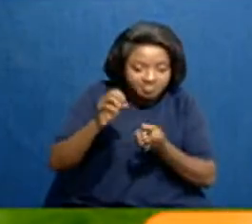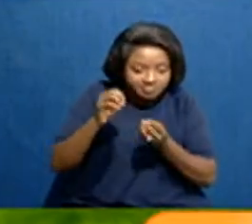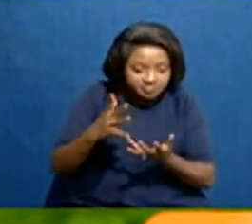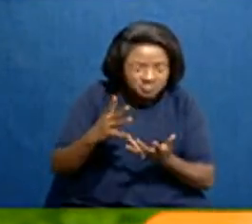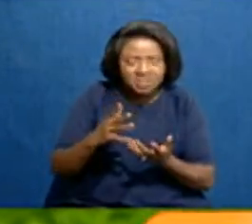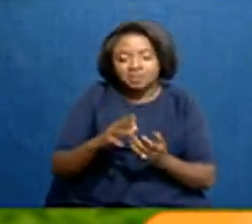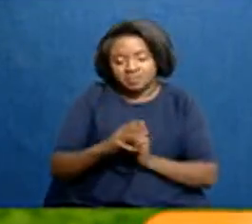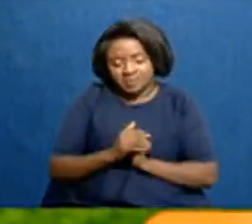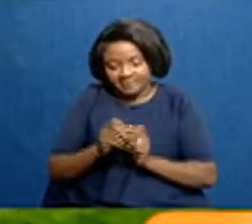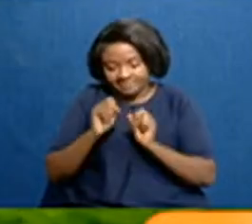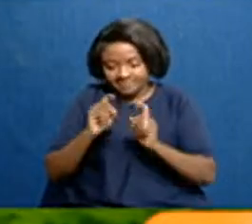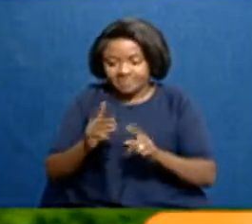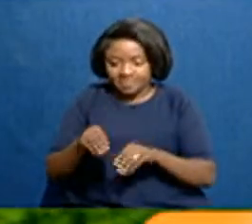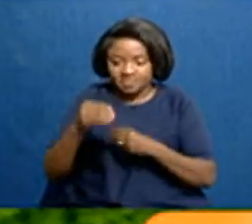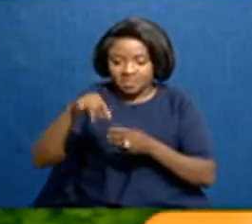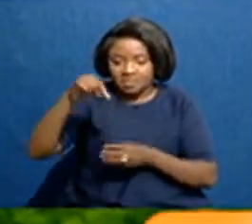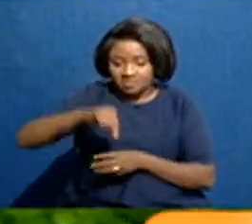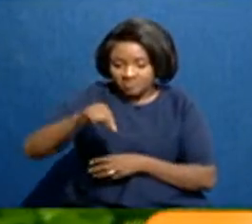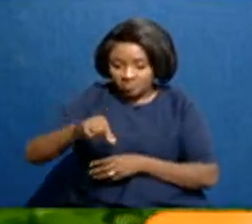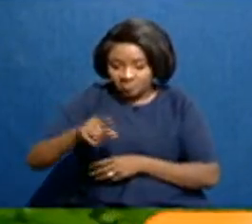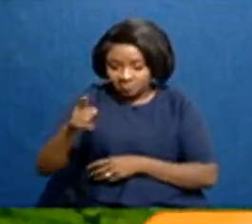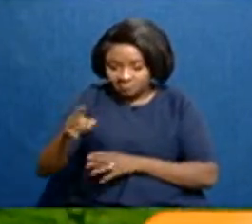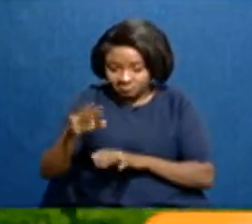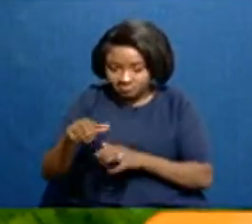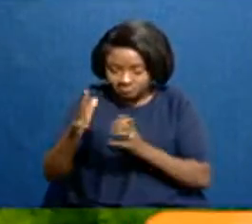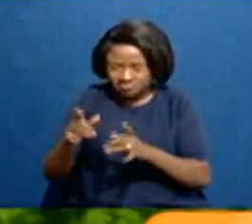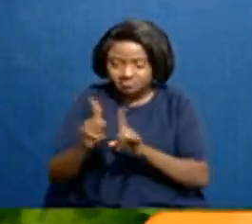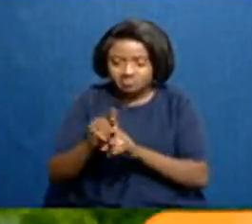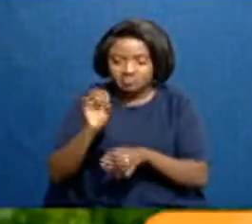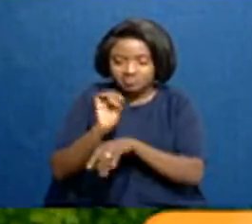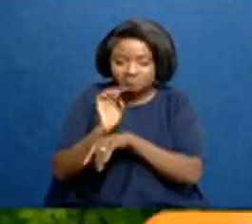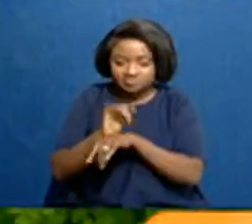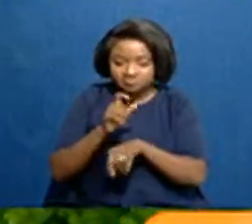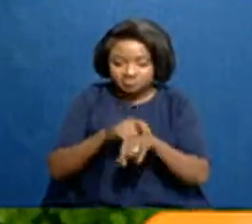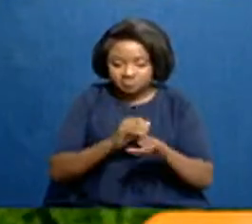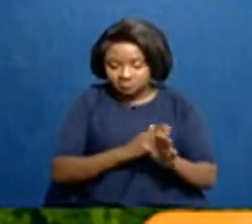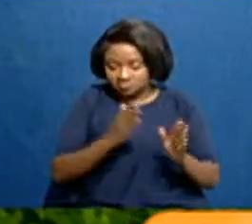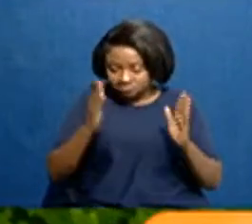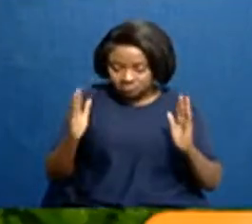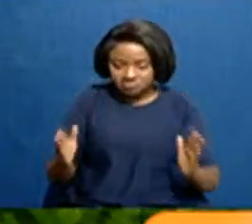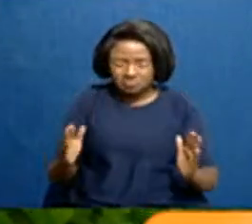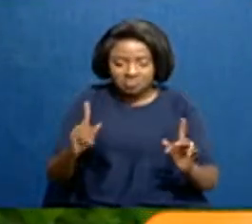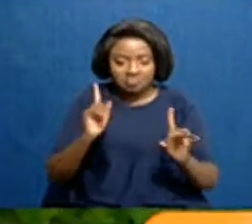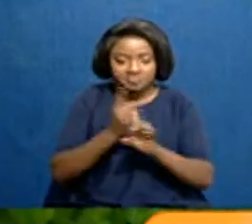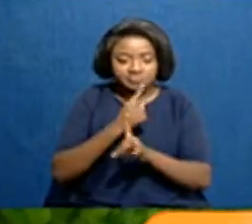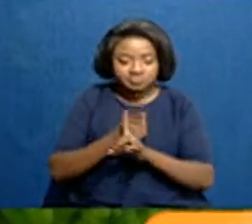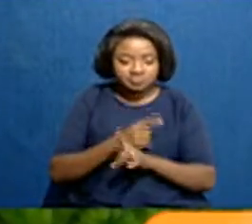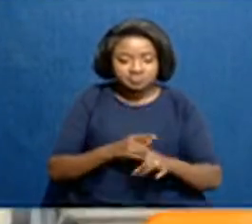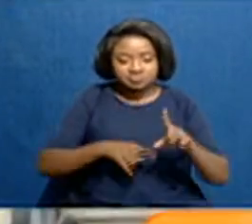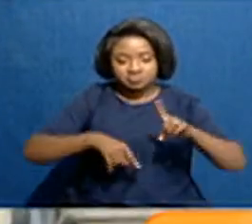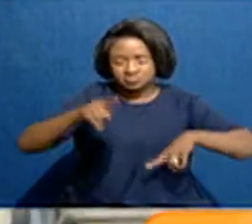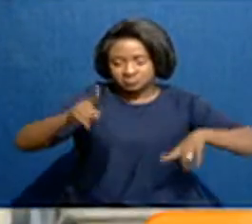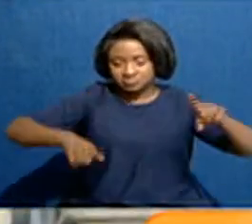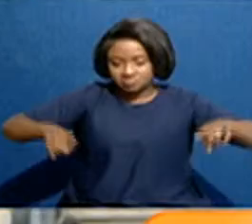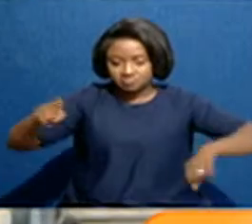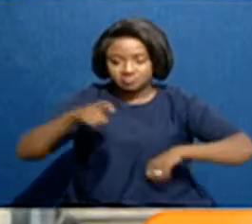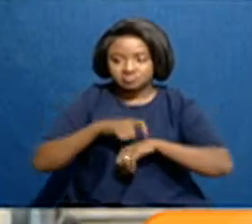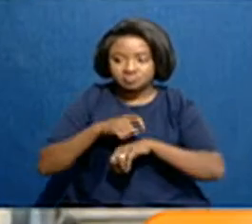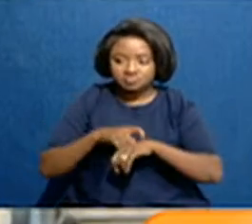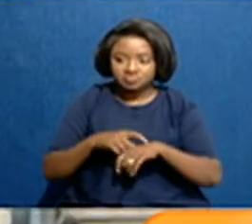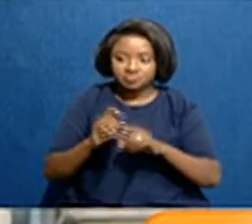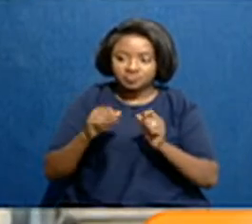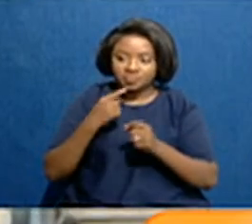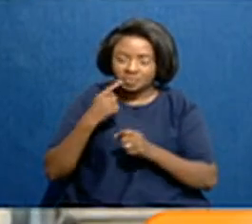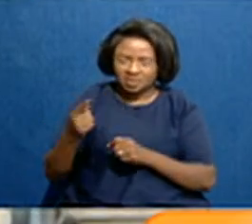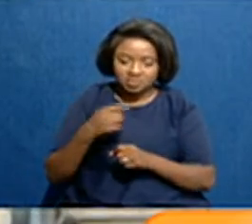to give a quote to the farmer, and we also advise on timelines. Various crops will take different timelines, so able to tell the